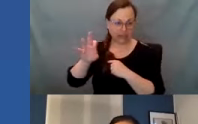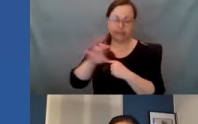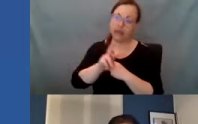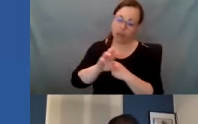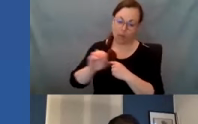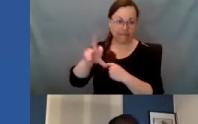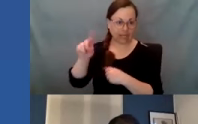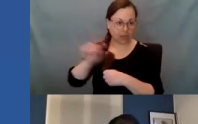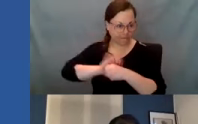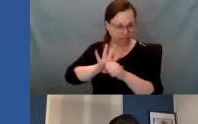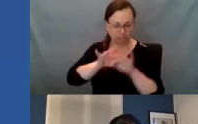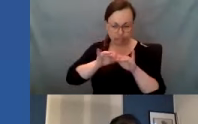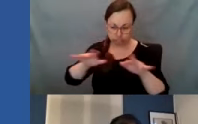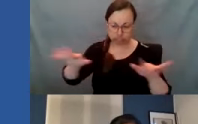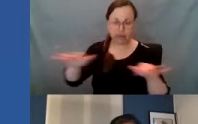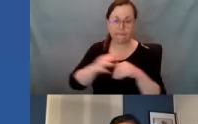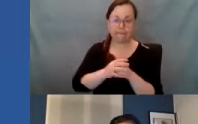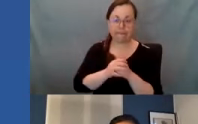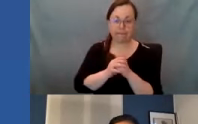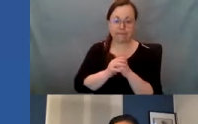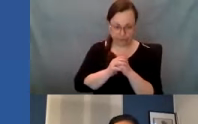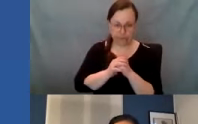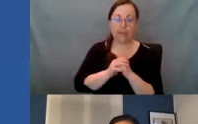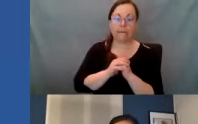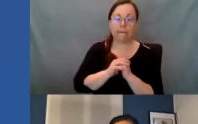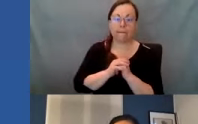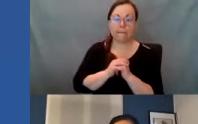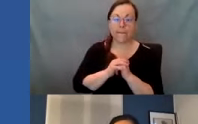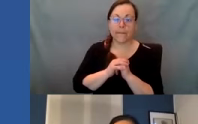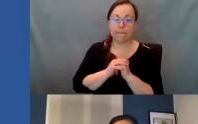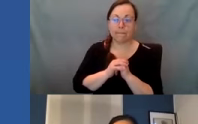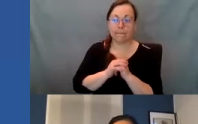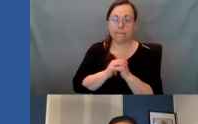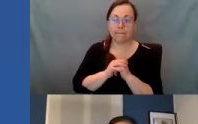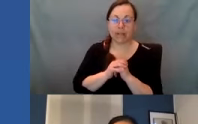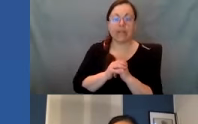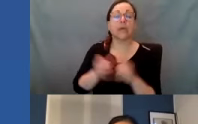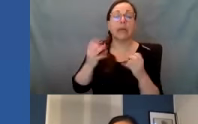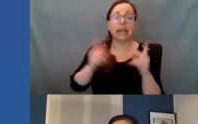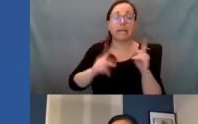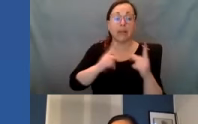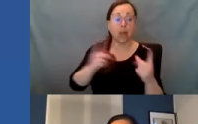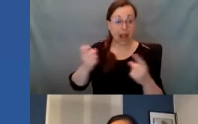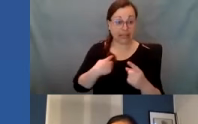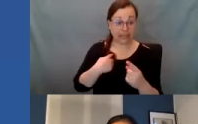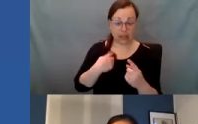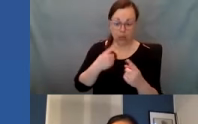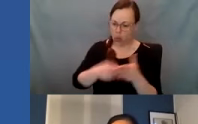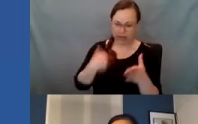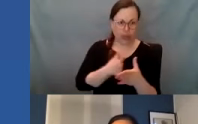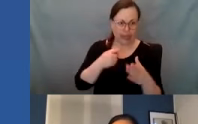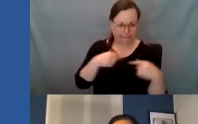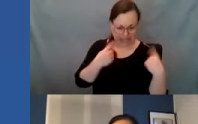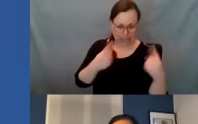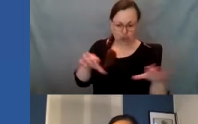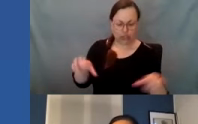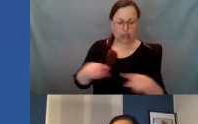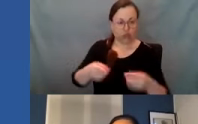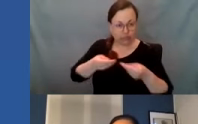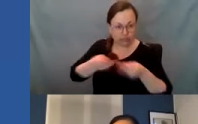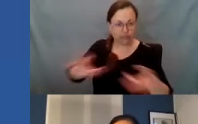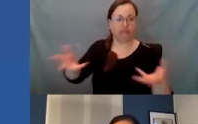will come after me about what is being done to deploy the vaccines we have at hand, the ones for which